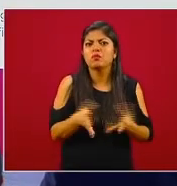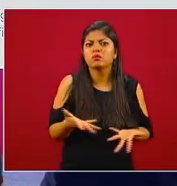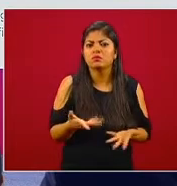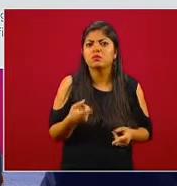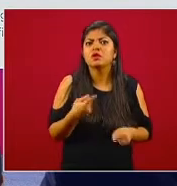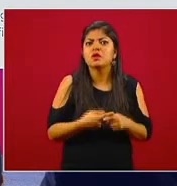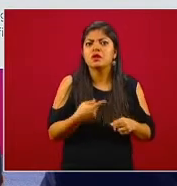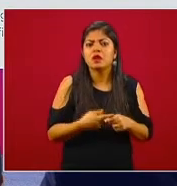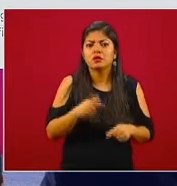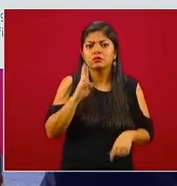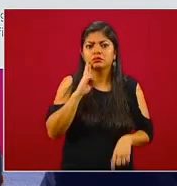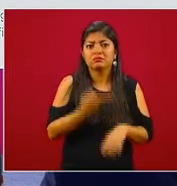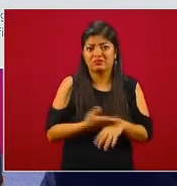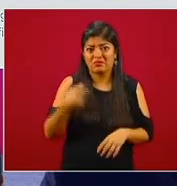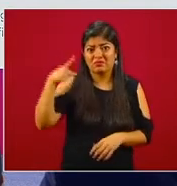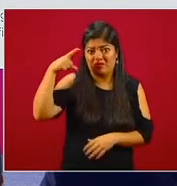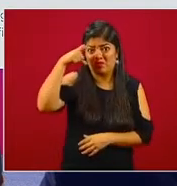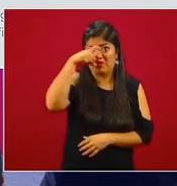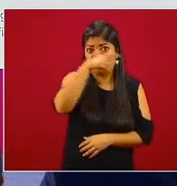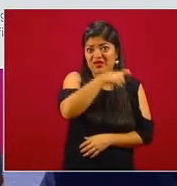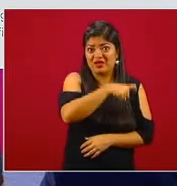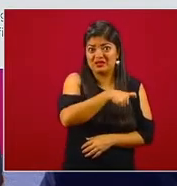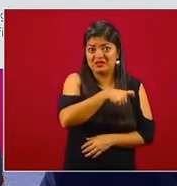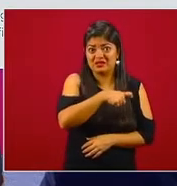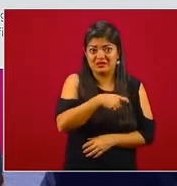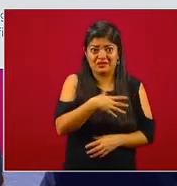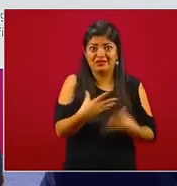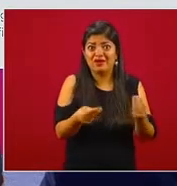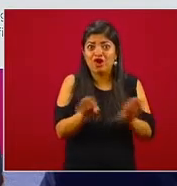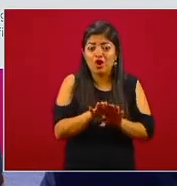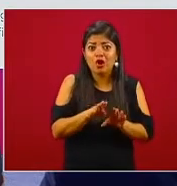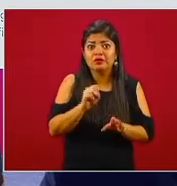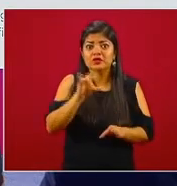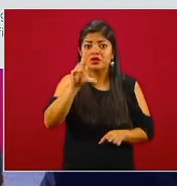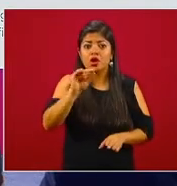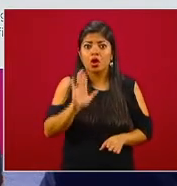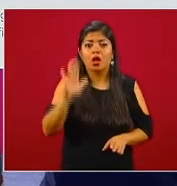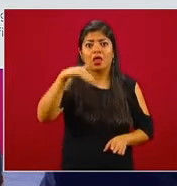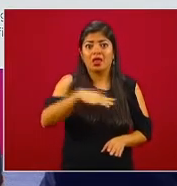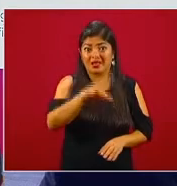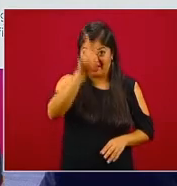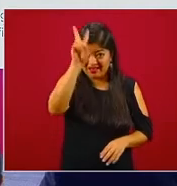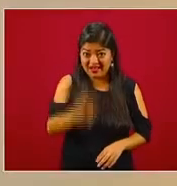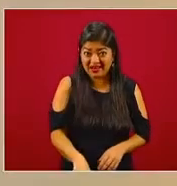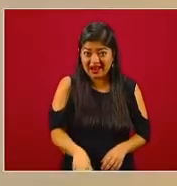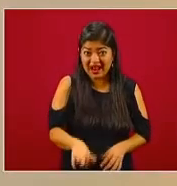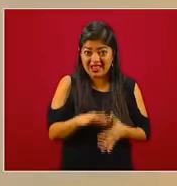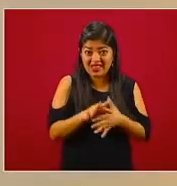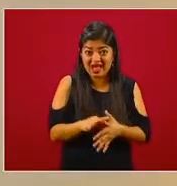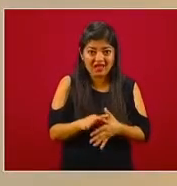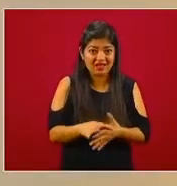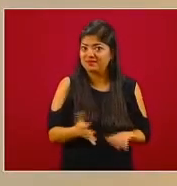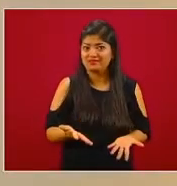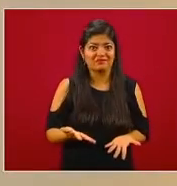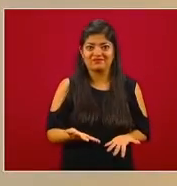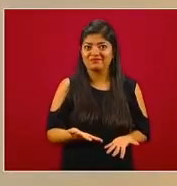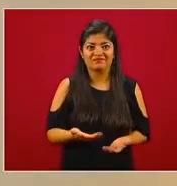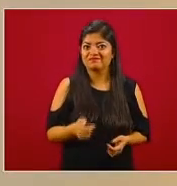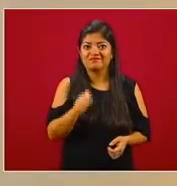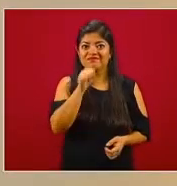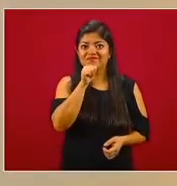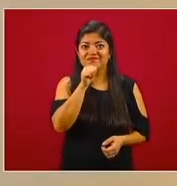of the disease, because this is a contagious disease that has a dynamic that really is based on